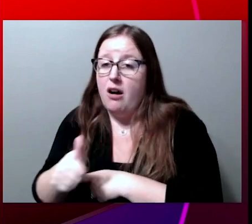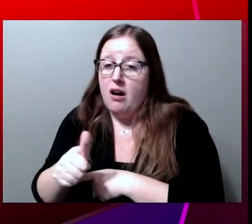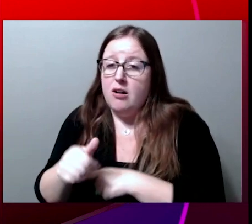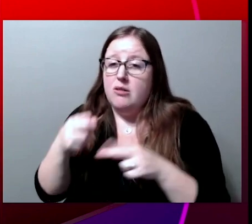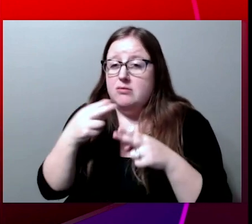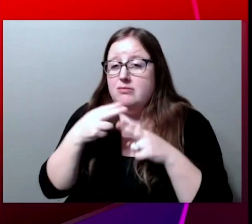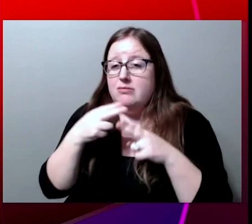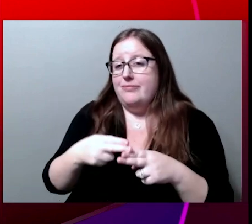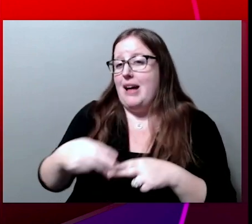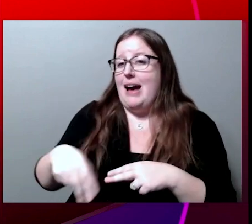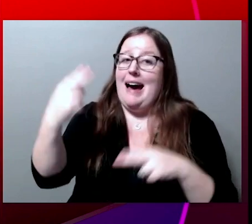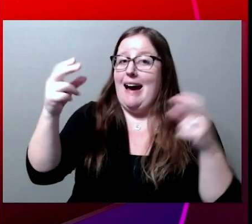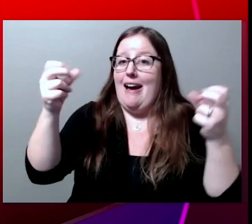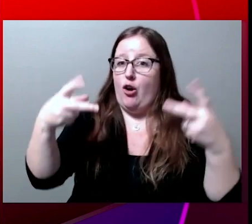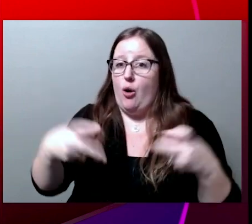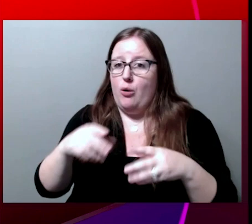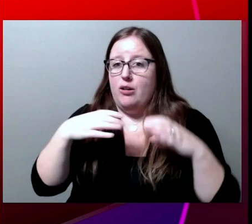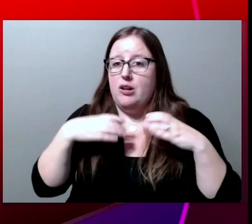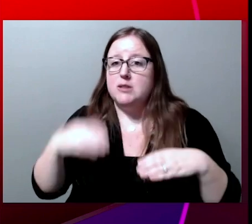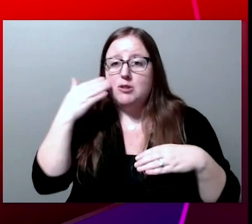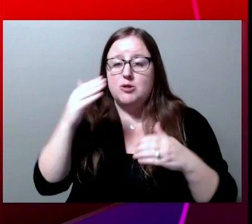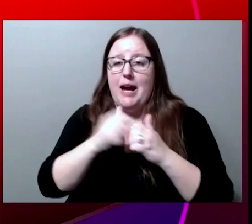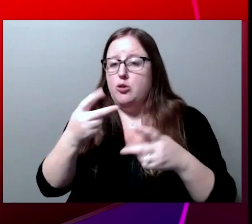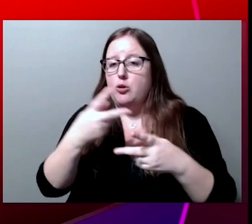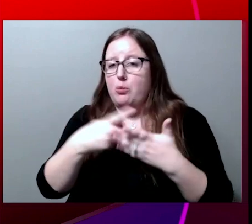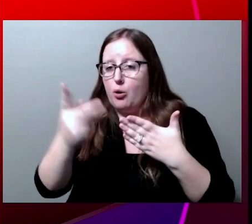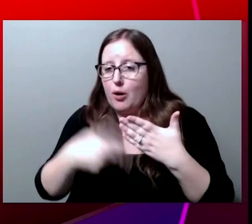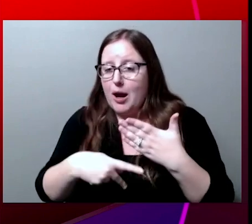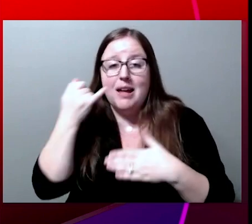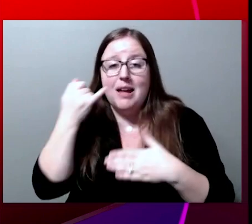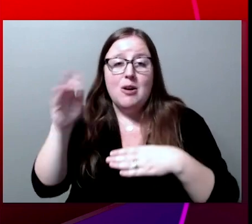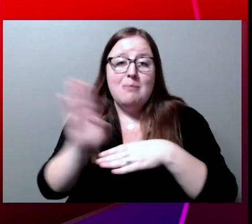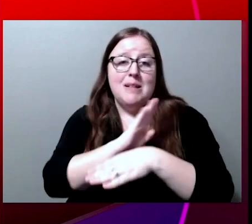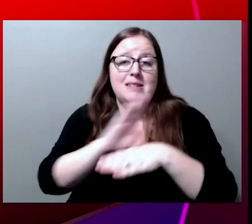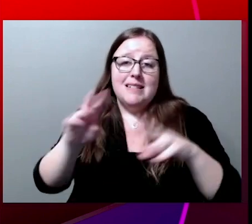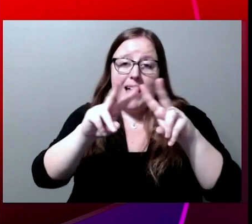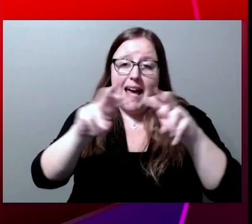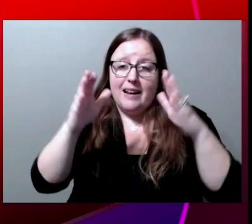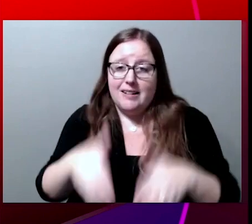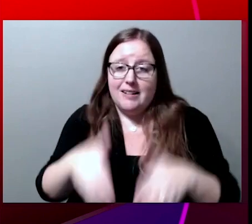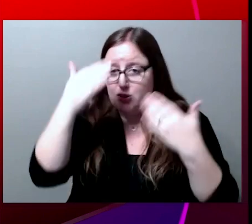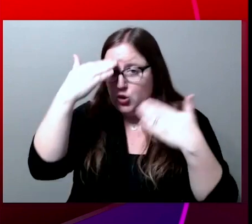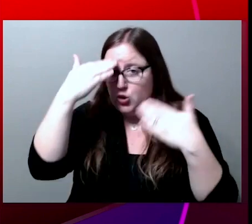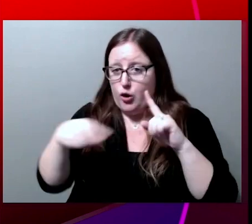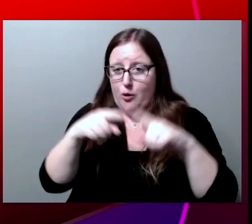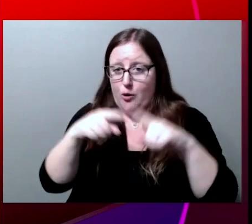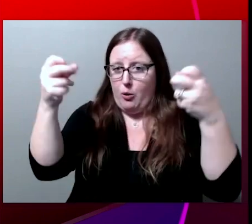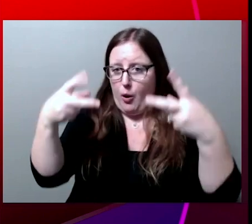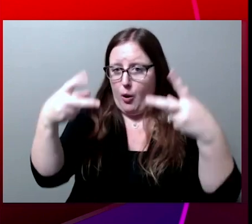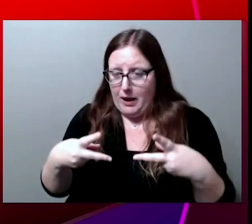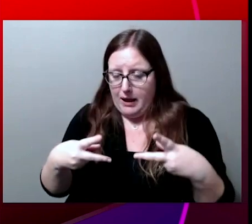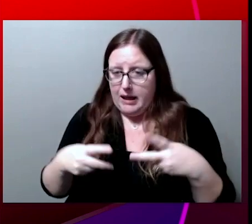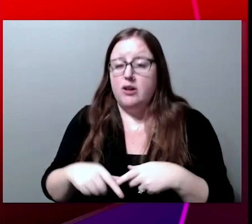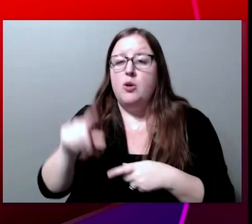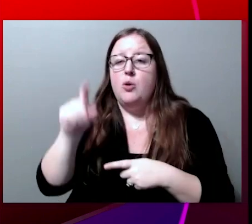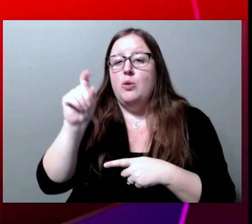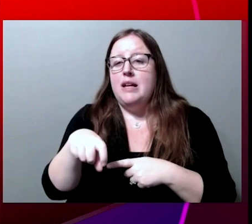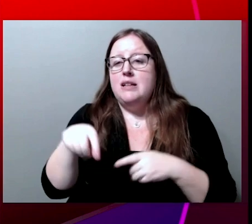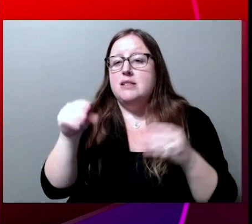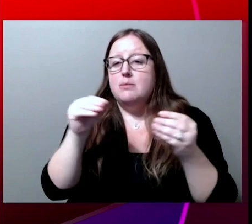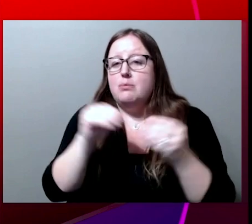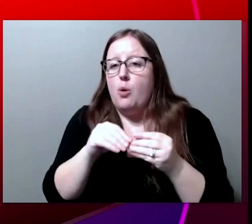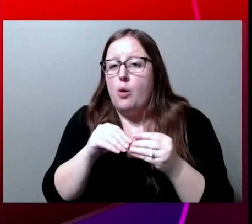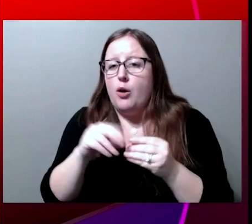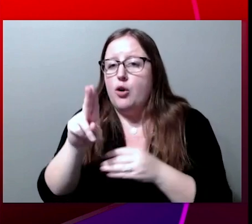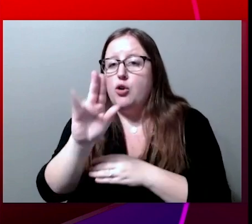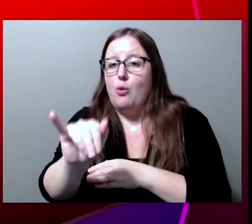code customer who knows how to program, even if you're, let's say, a business analyst who don't know anything about the coding or who needs more of a UI